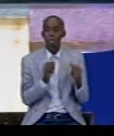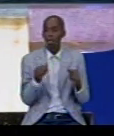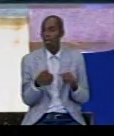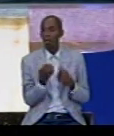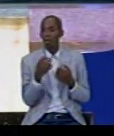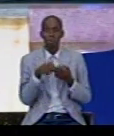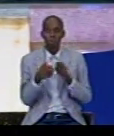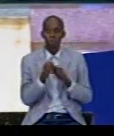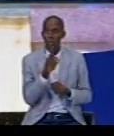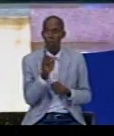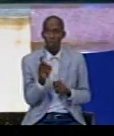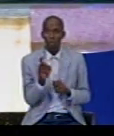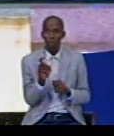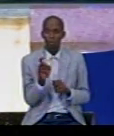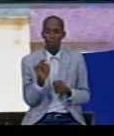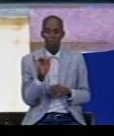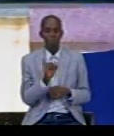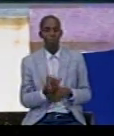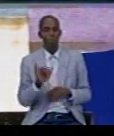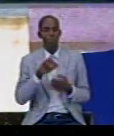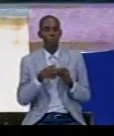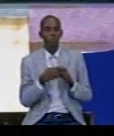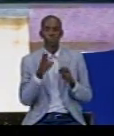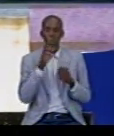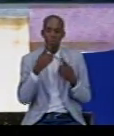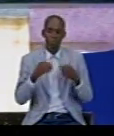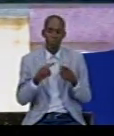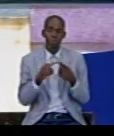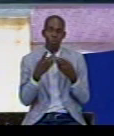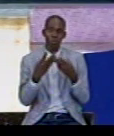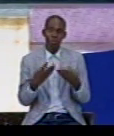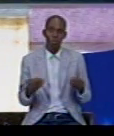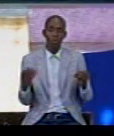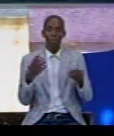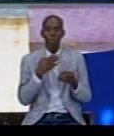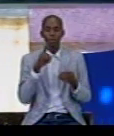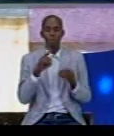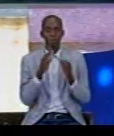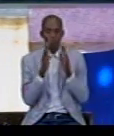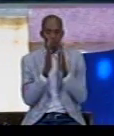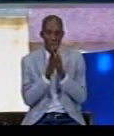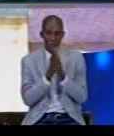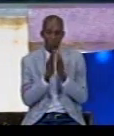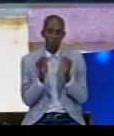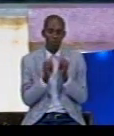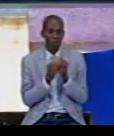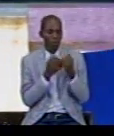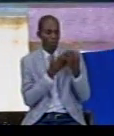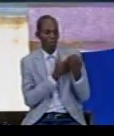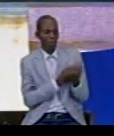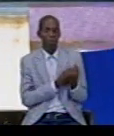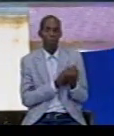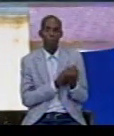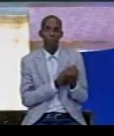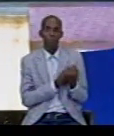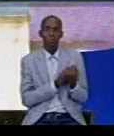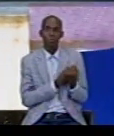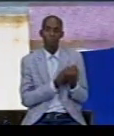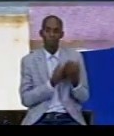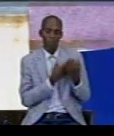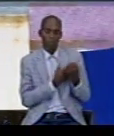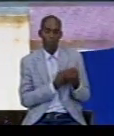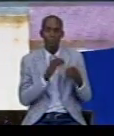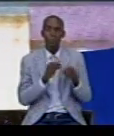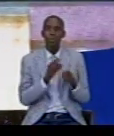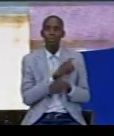problem, common problem you're trying to solve, and you pray with confidence. Confidence in the